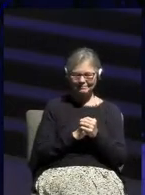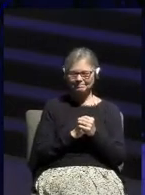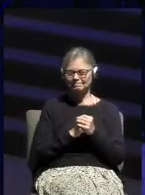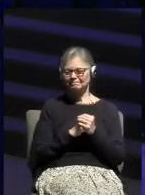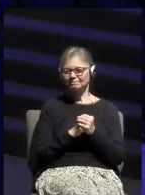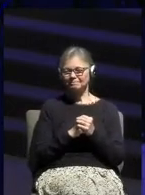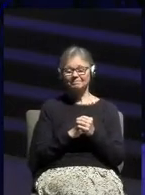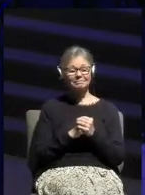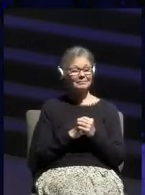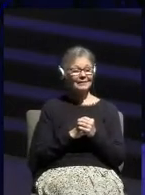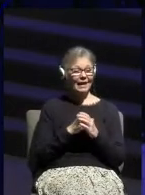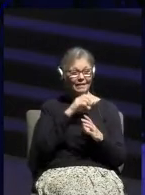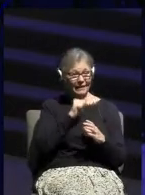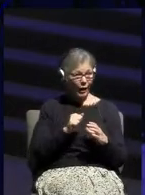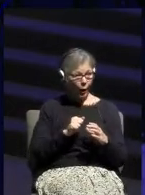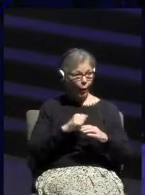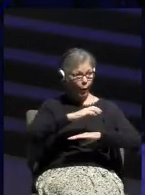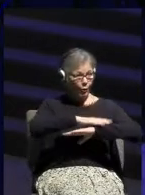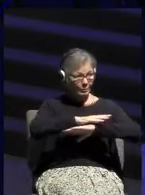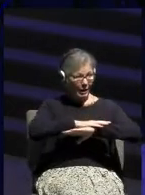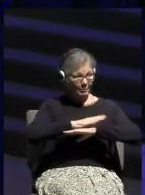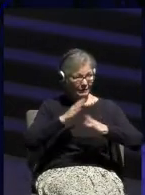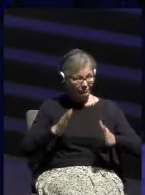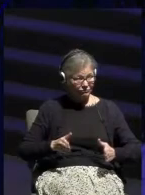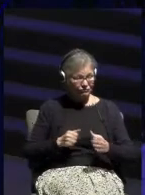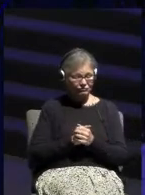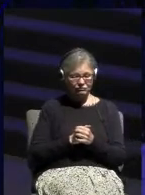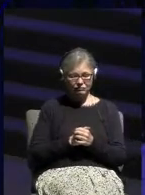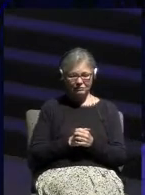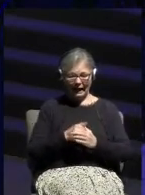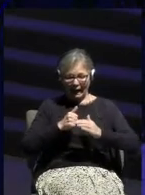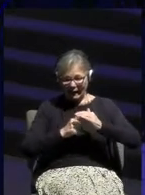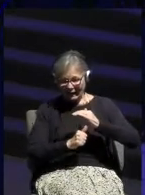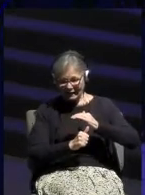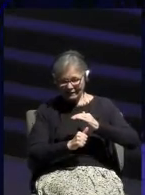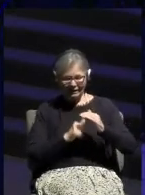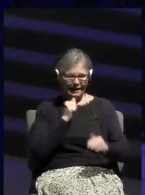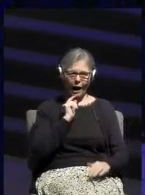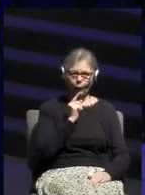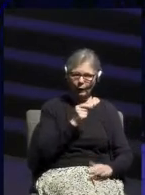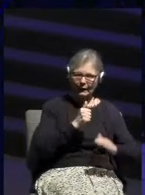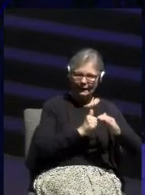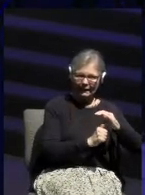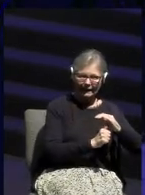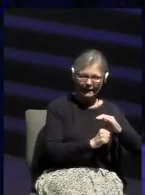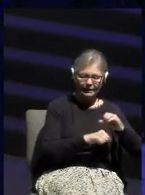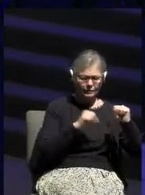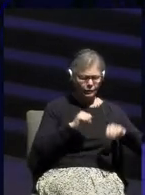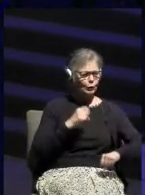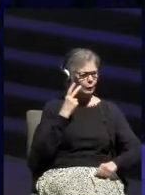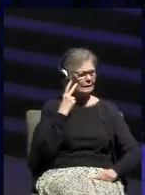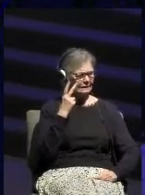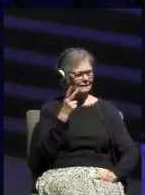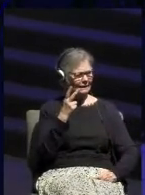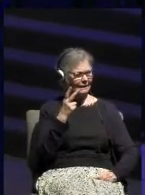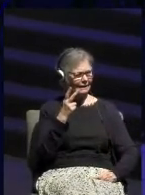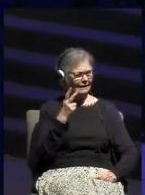But you could get in it, and it's not the idea of being hidden, because you could still see and be